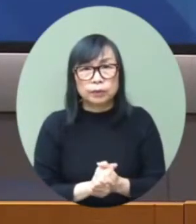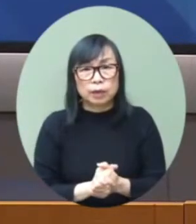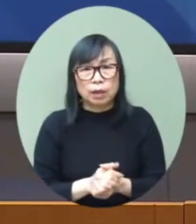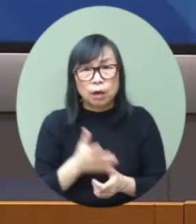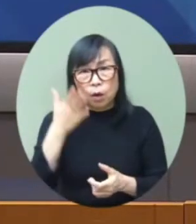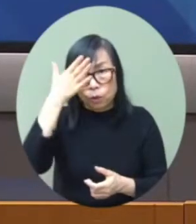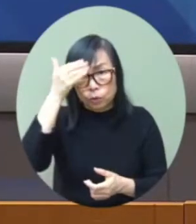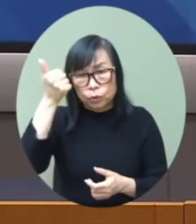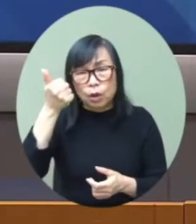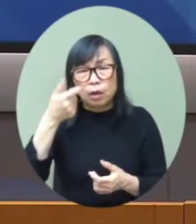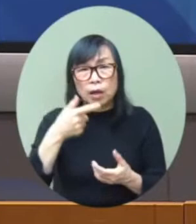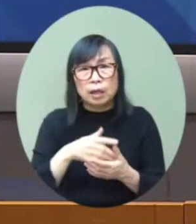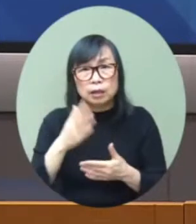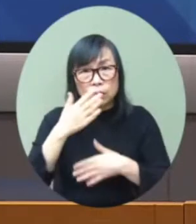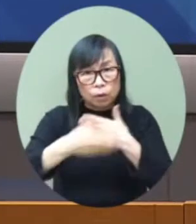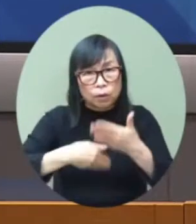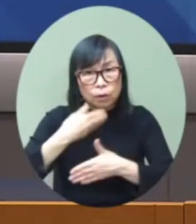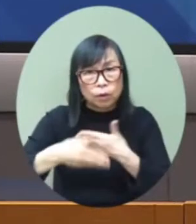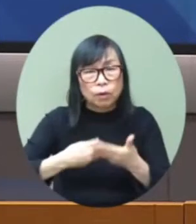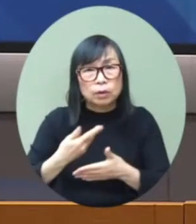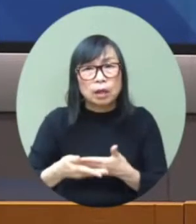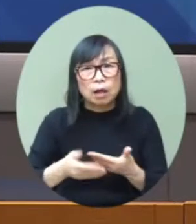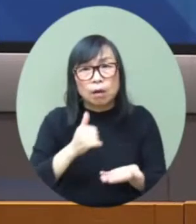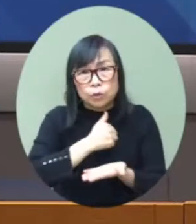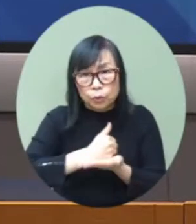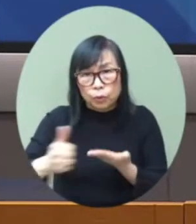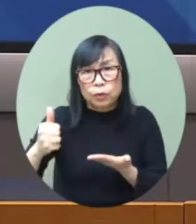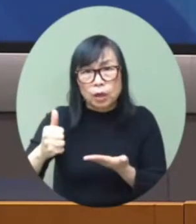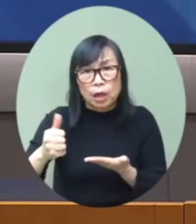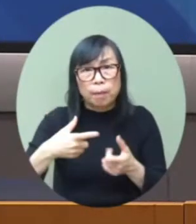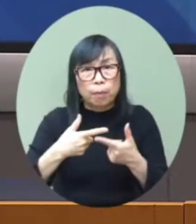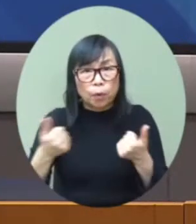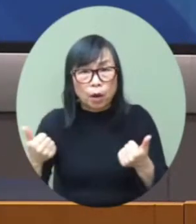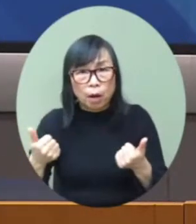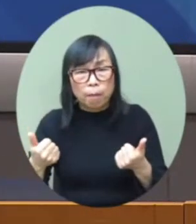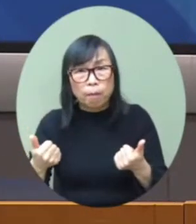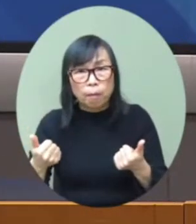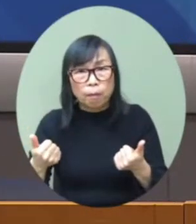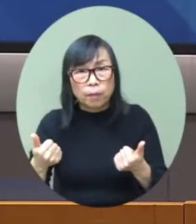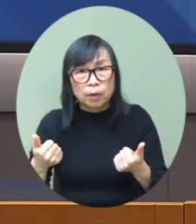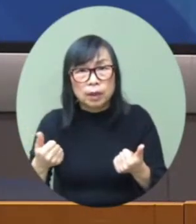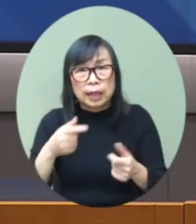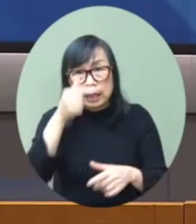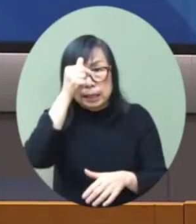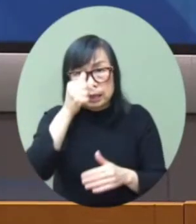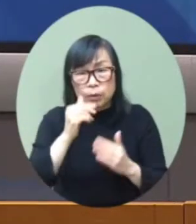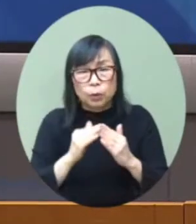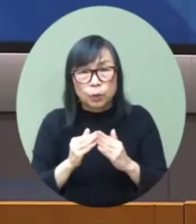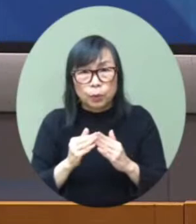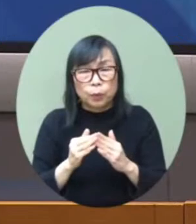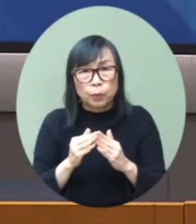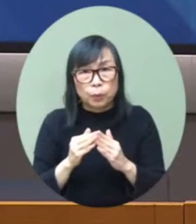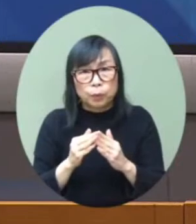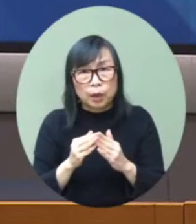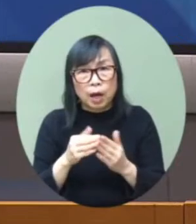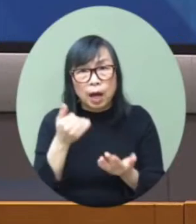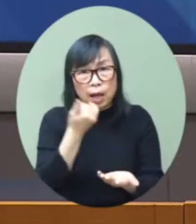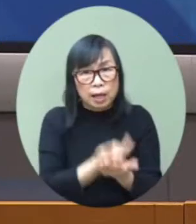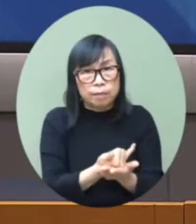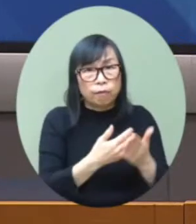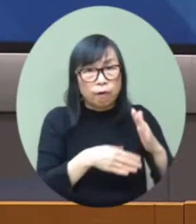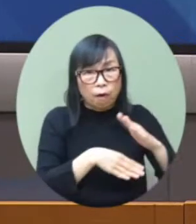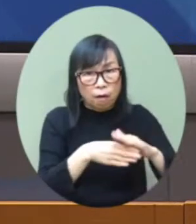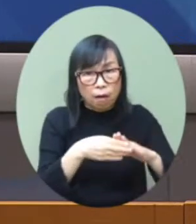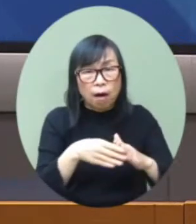by 50% on top of the increase of our fleet. So I would like to